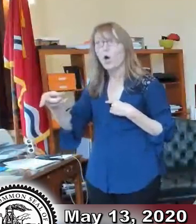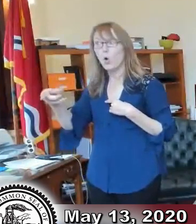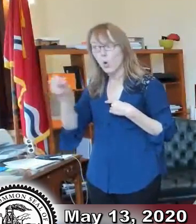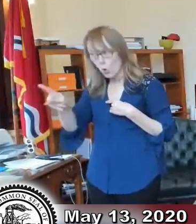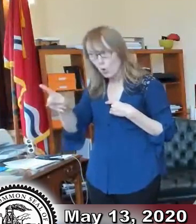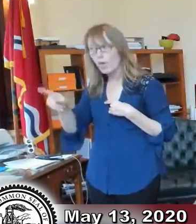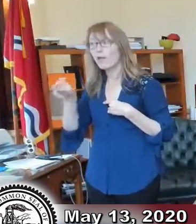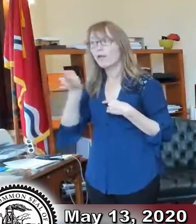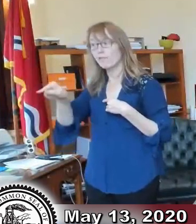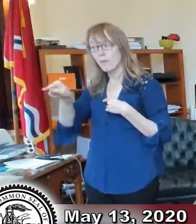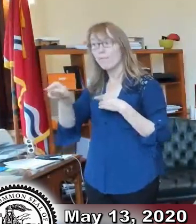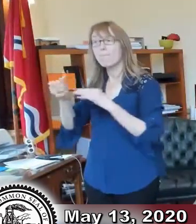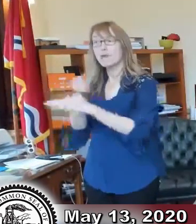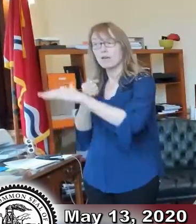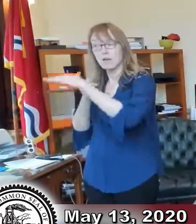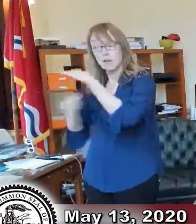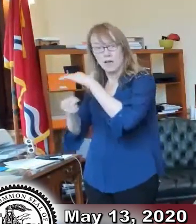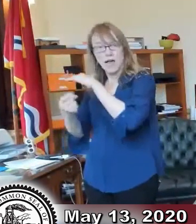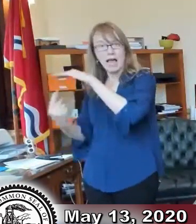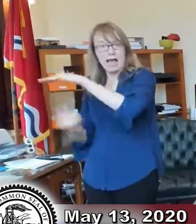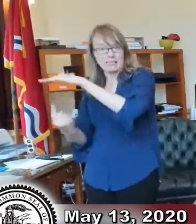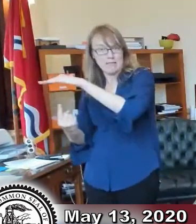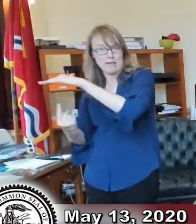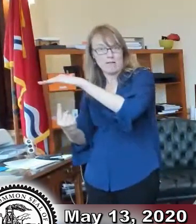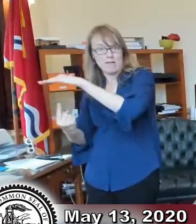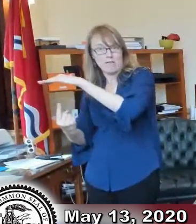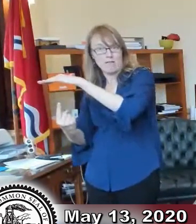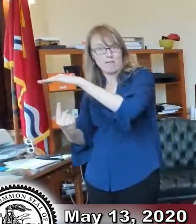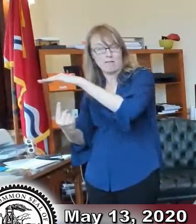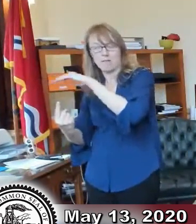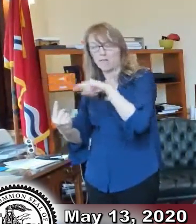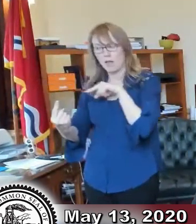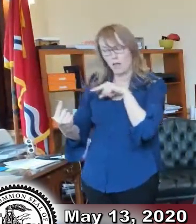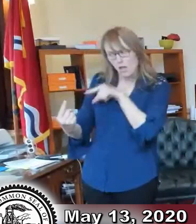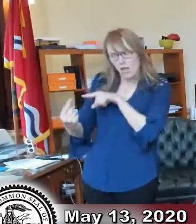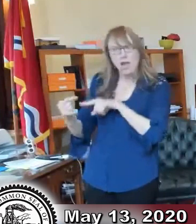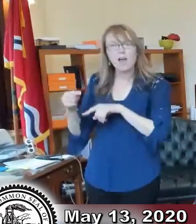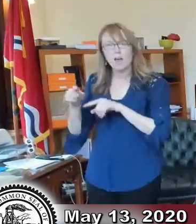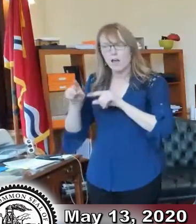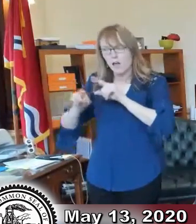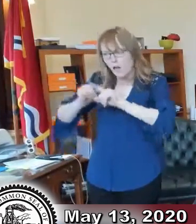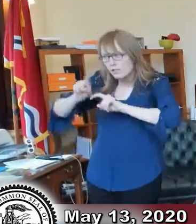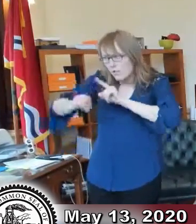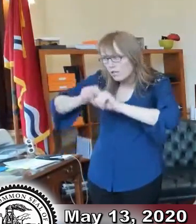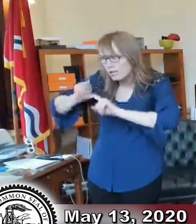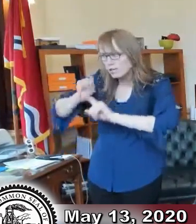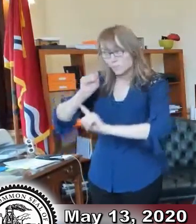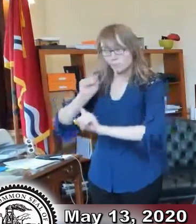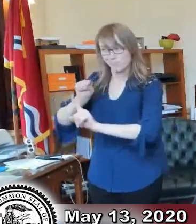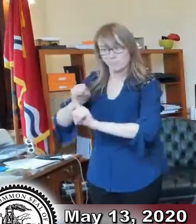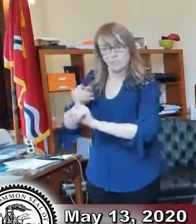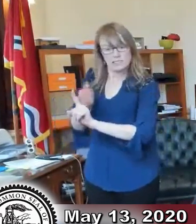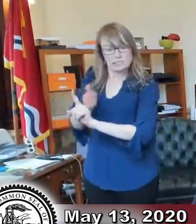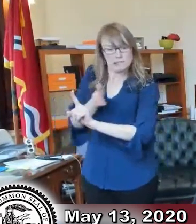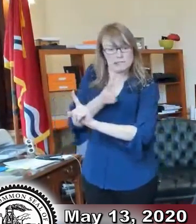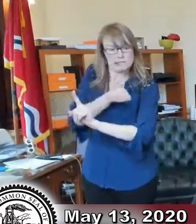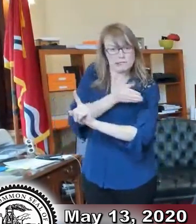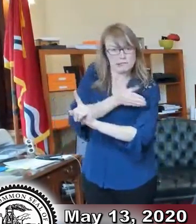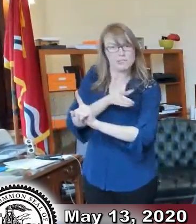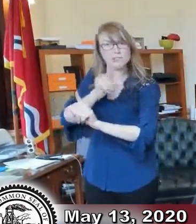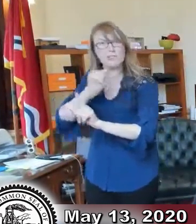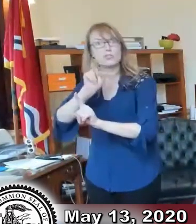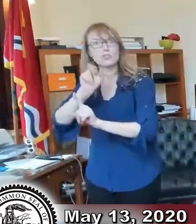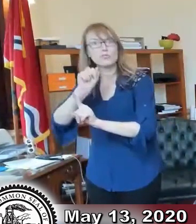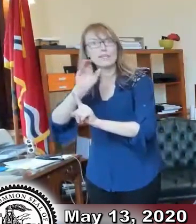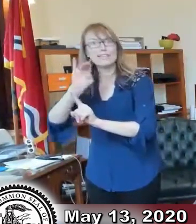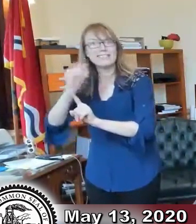is positive, find out who he or she has been in contact with. In other words, contact tracing, you